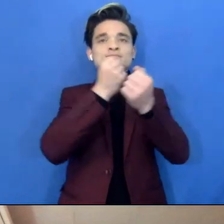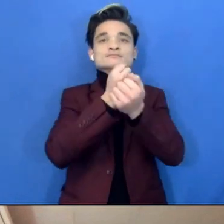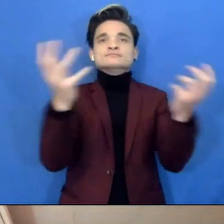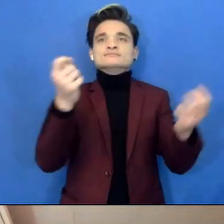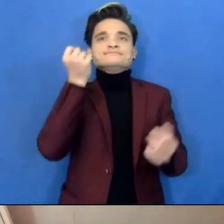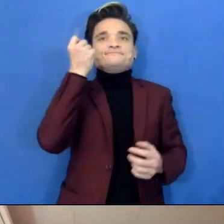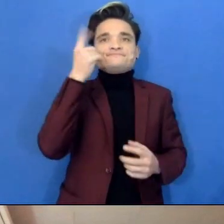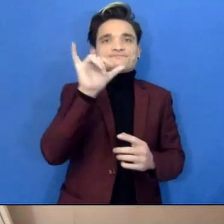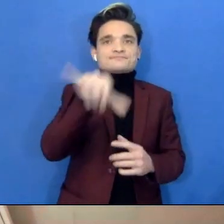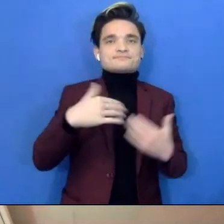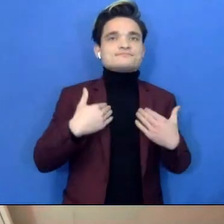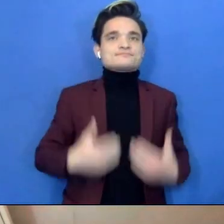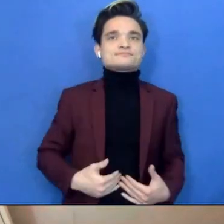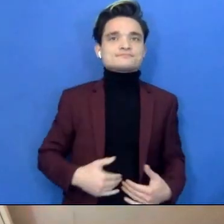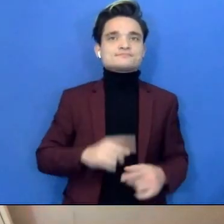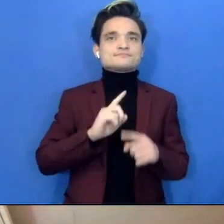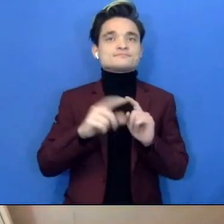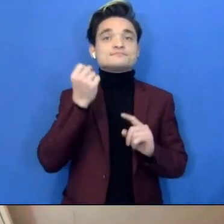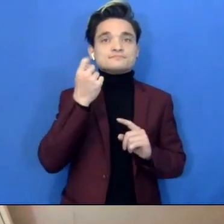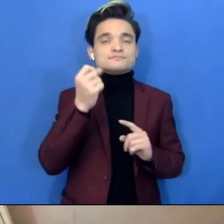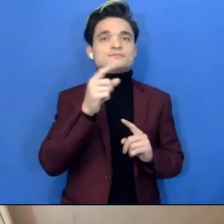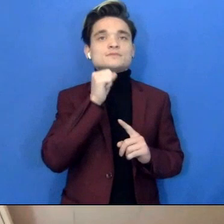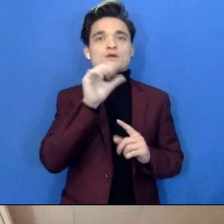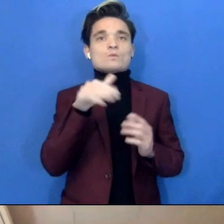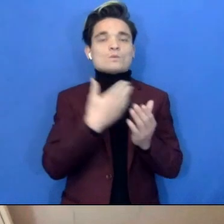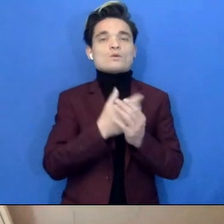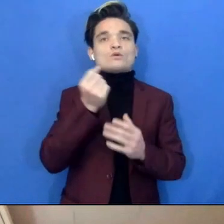not everyone understands language or